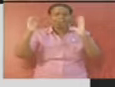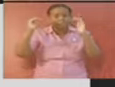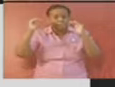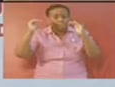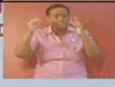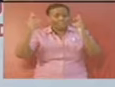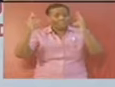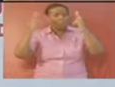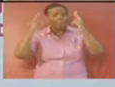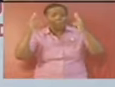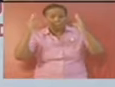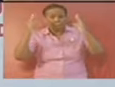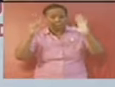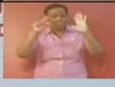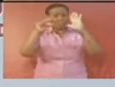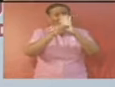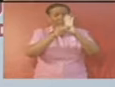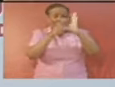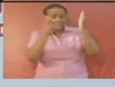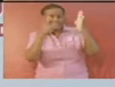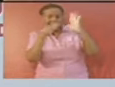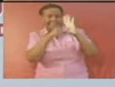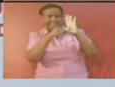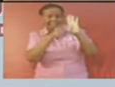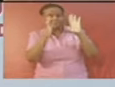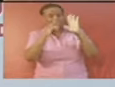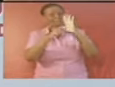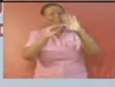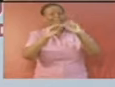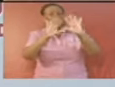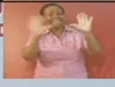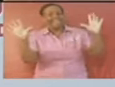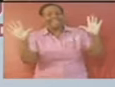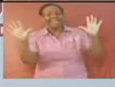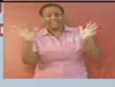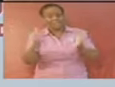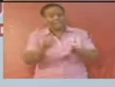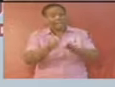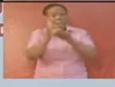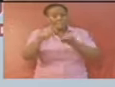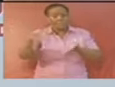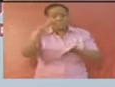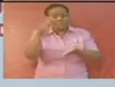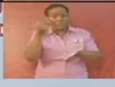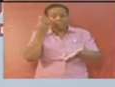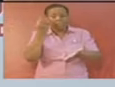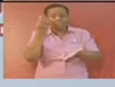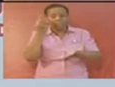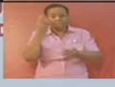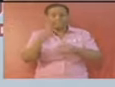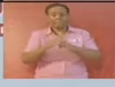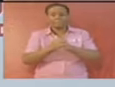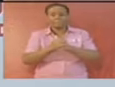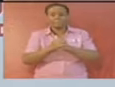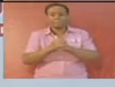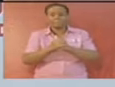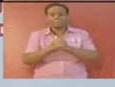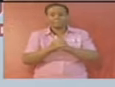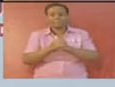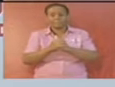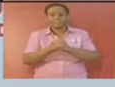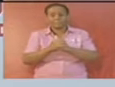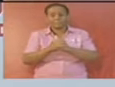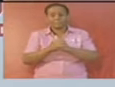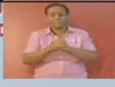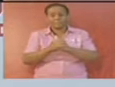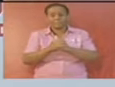You can probably take them off now. I just wanted to share these slides with you in a graphical format to show that this